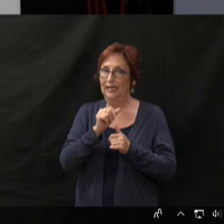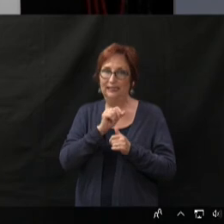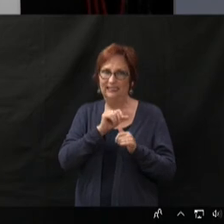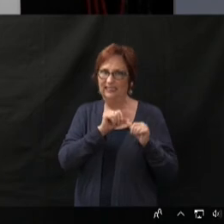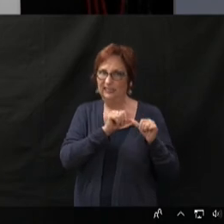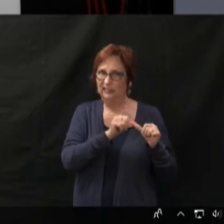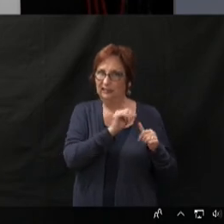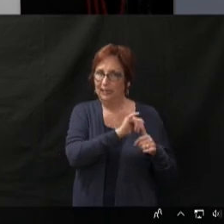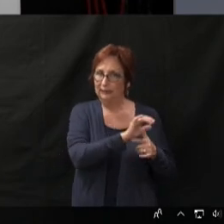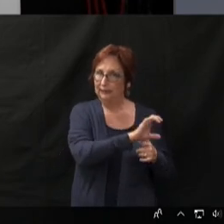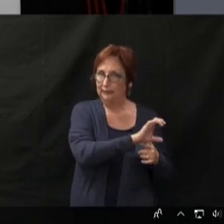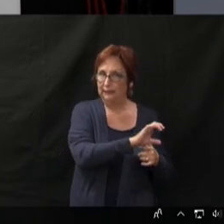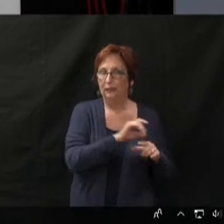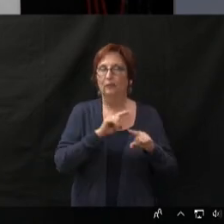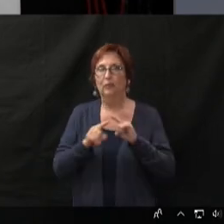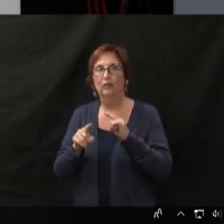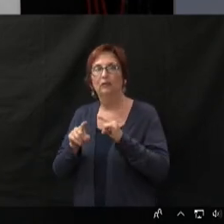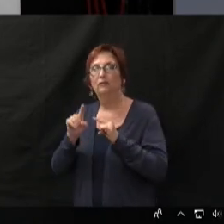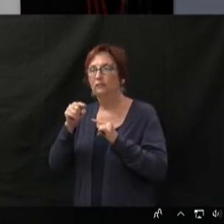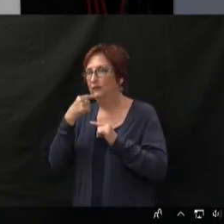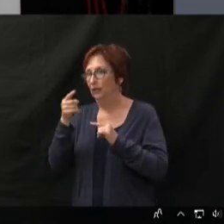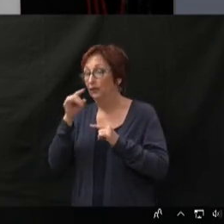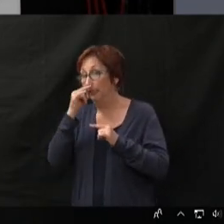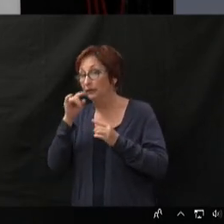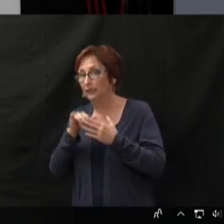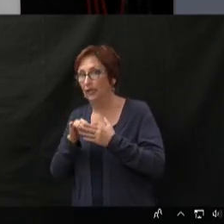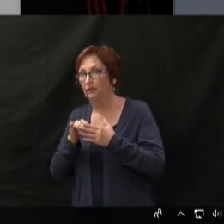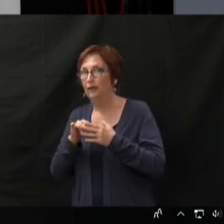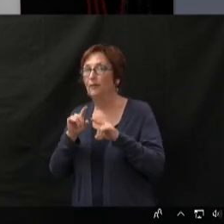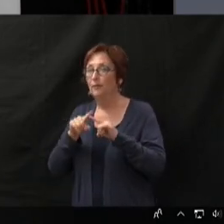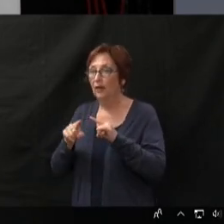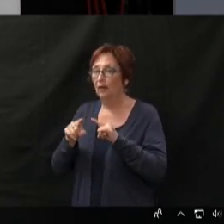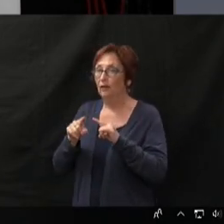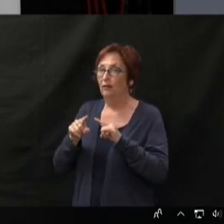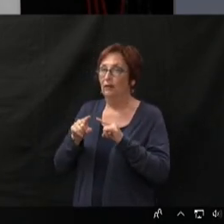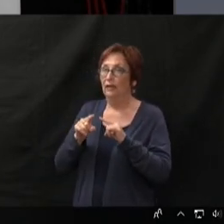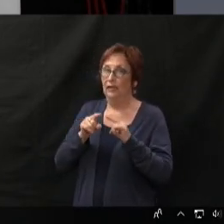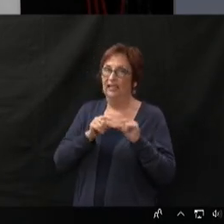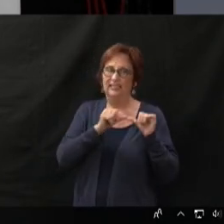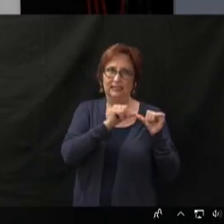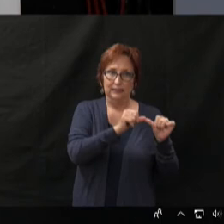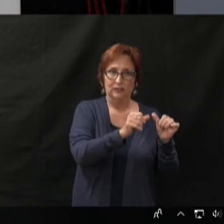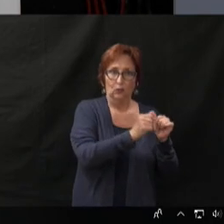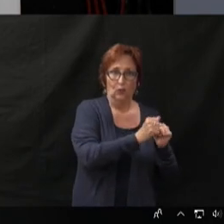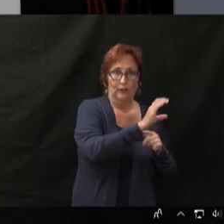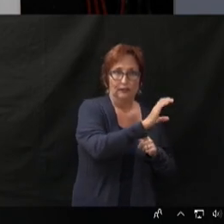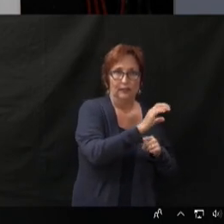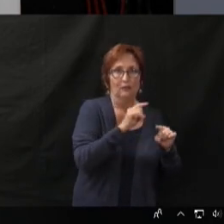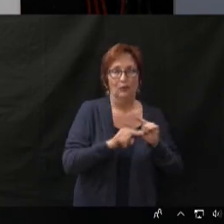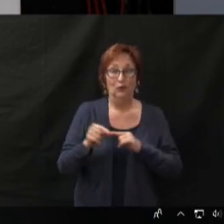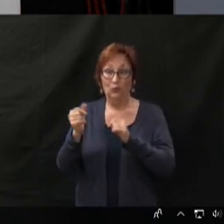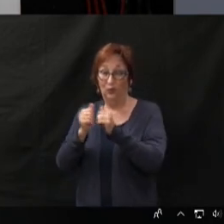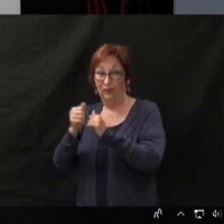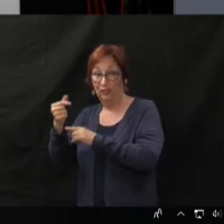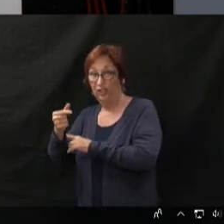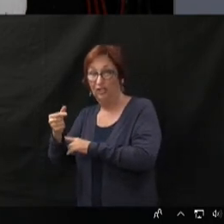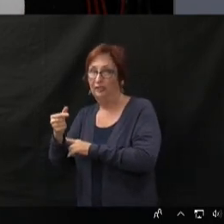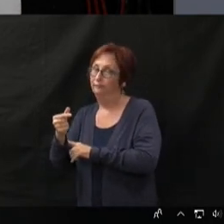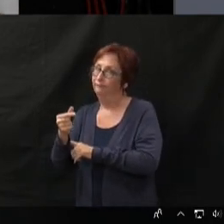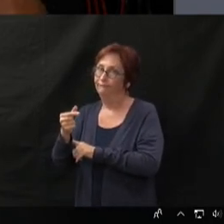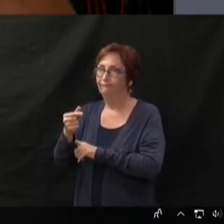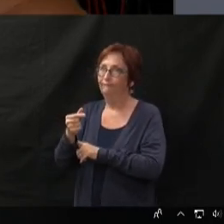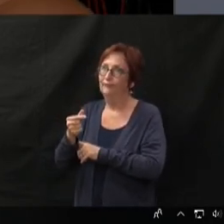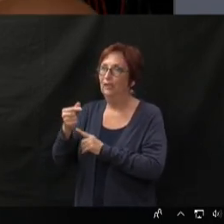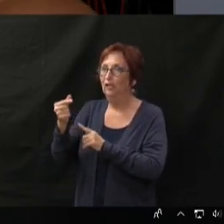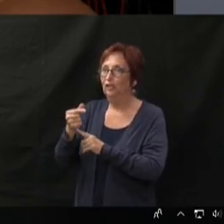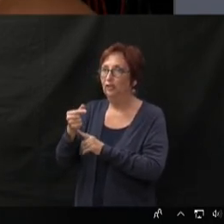saying S. And you're going to tell the kids that. It's very consistent with the C, but not with the G. So G would